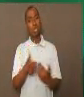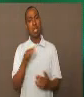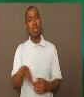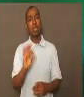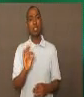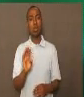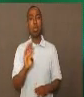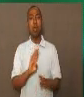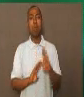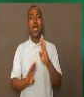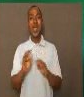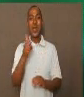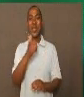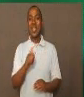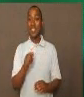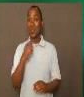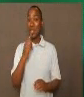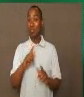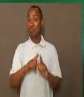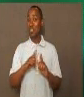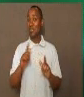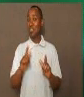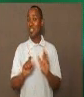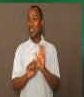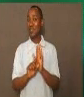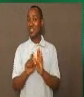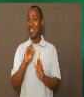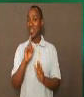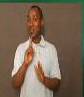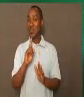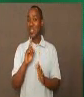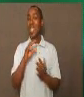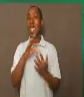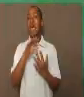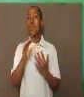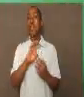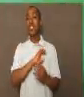Biogas is a great example of an alternative energy source.